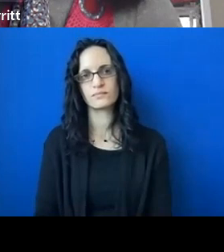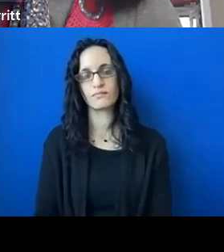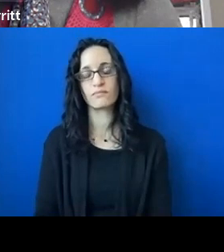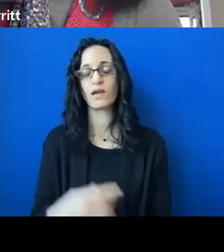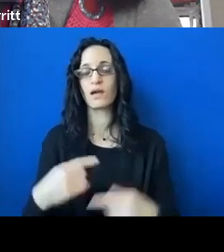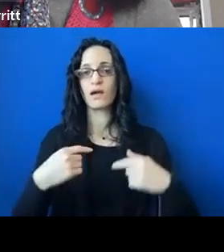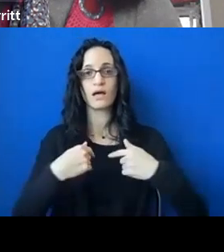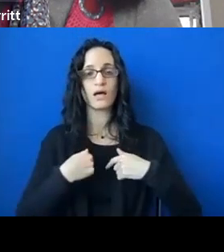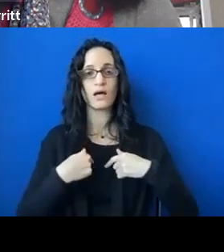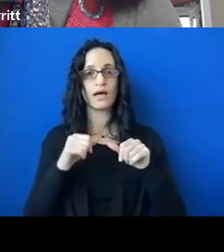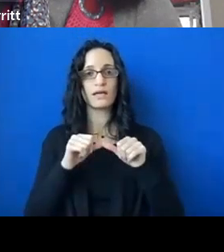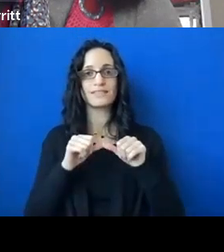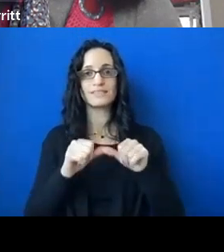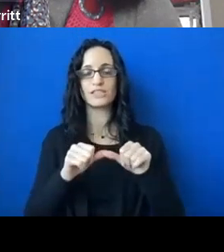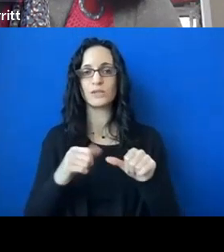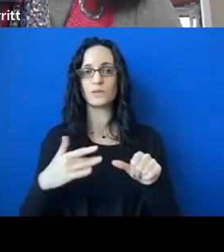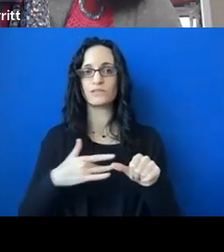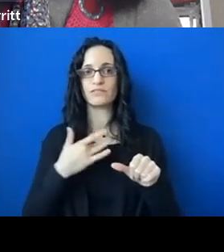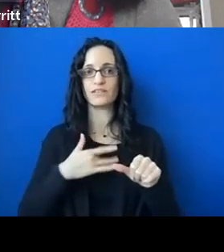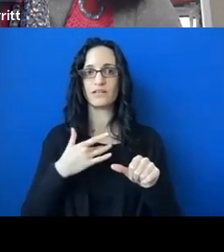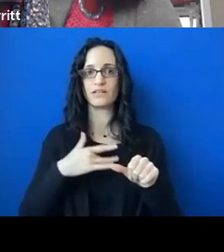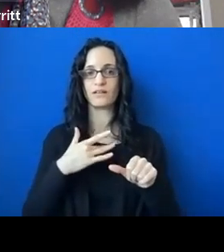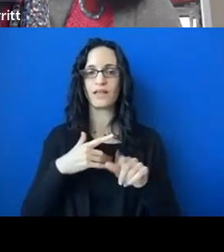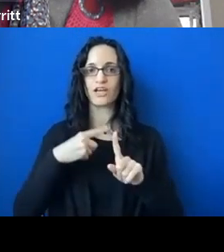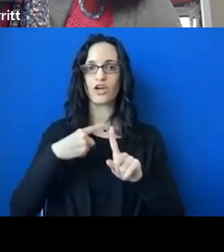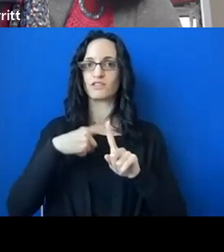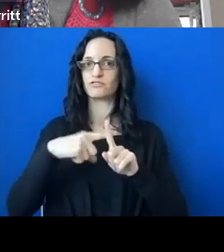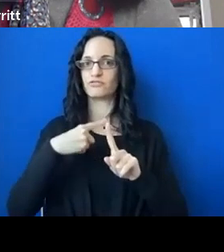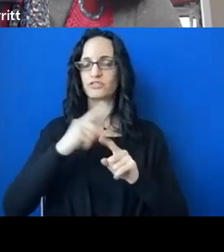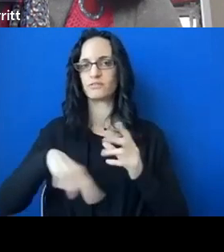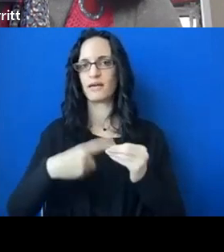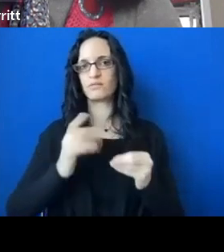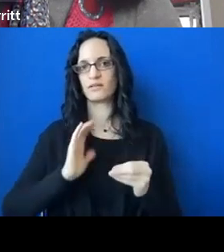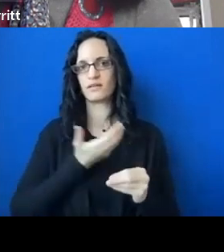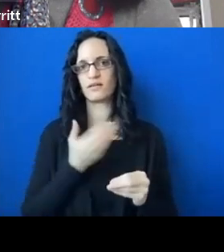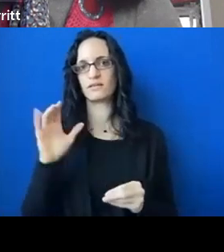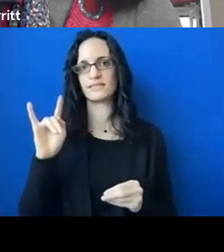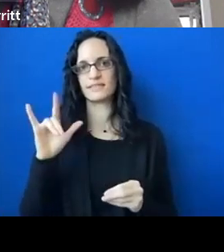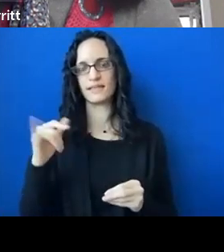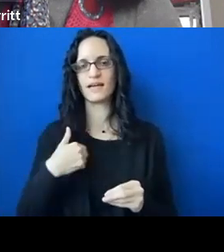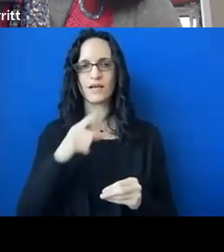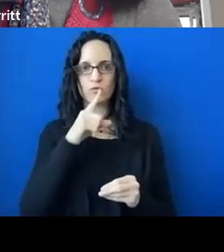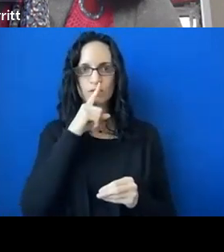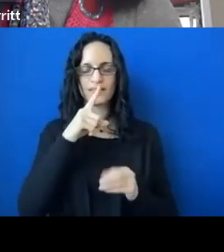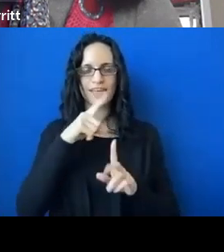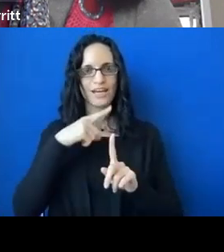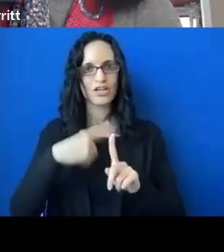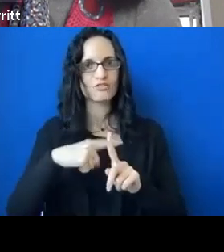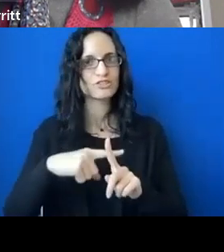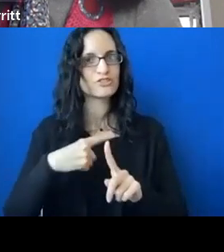be encouraged by our city. I really am encouraged by what I heard